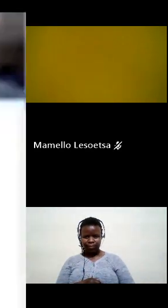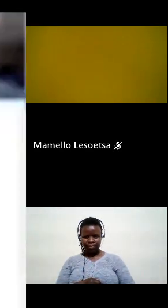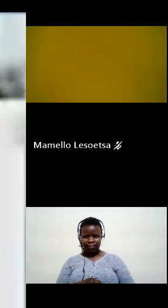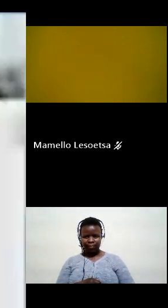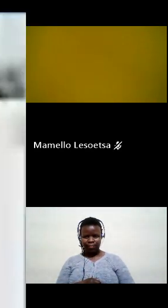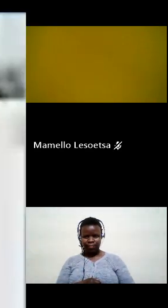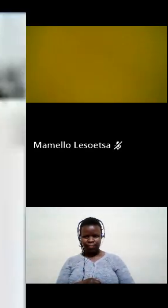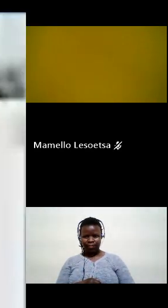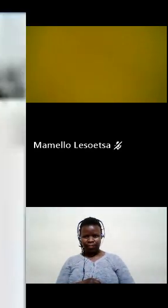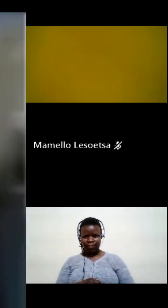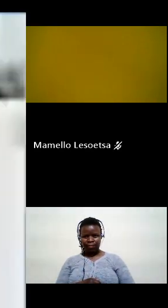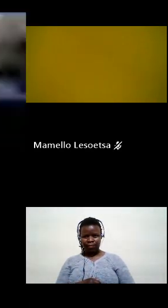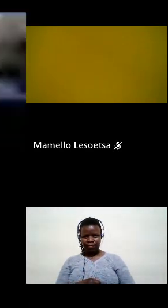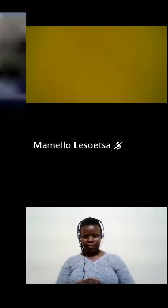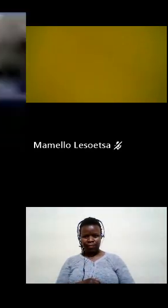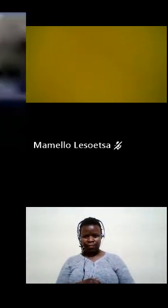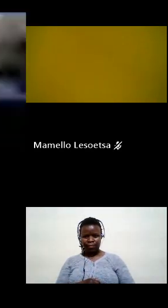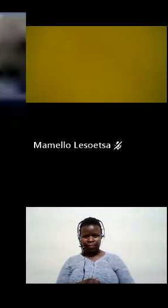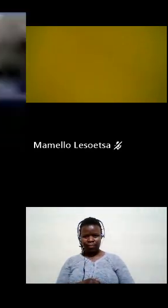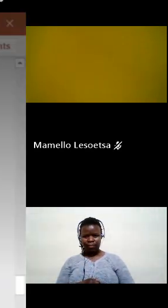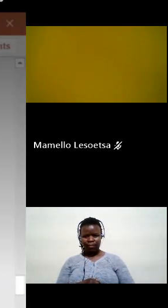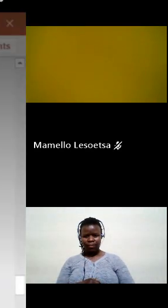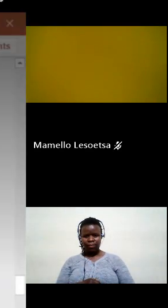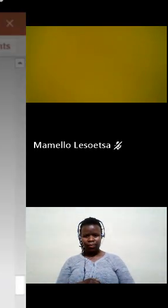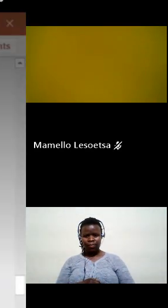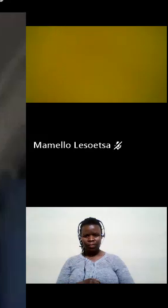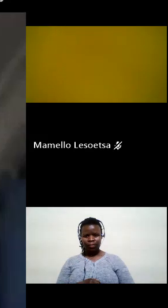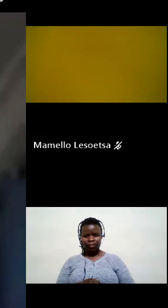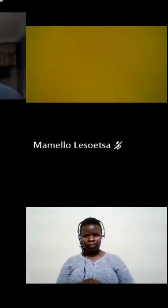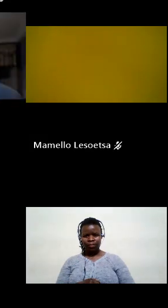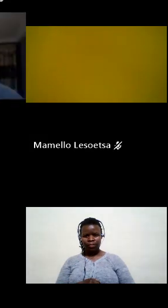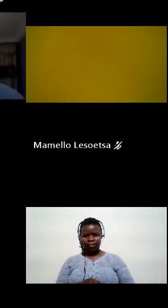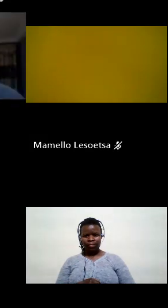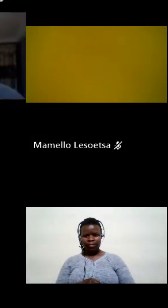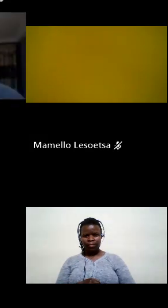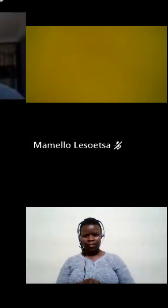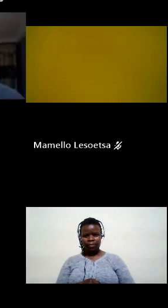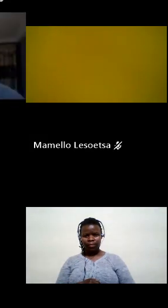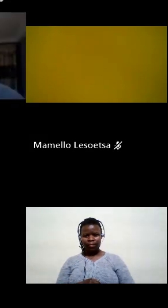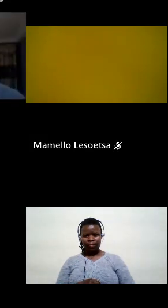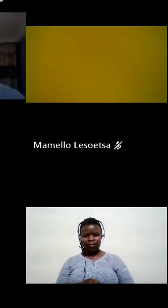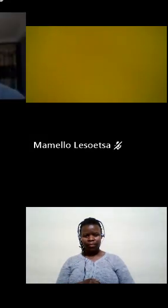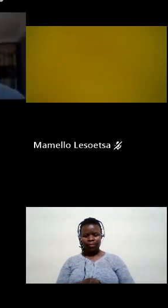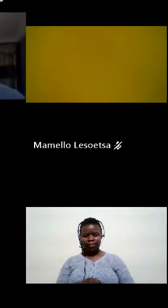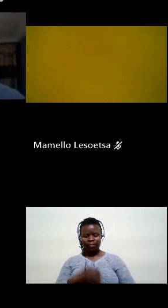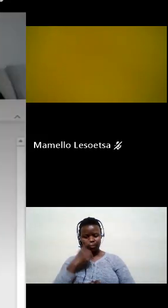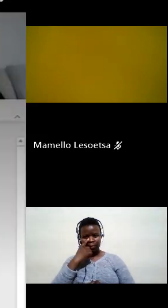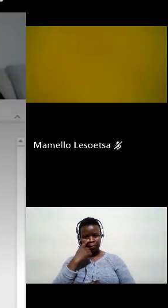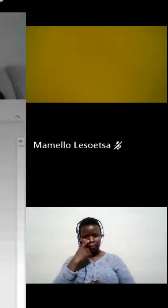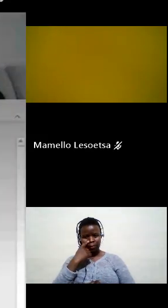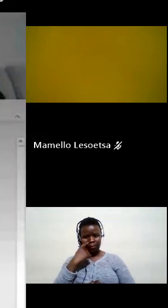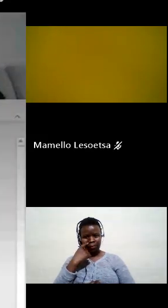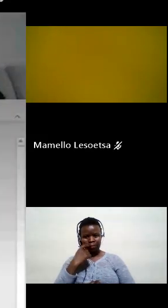I thought he spoke more about this. Yeah, on that Word document. I'll be in trouble.